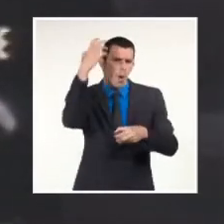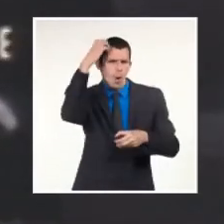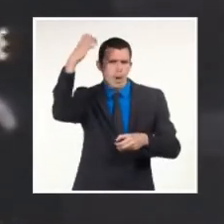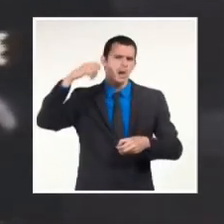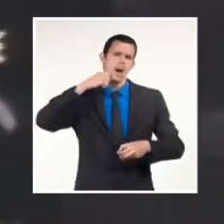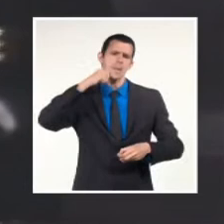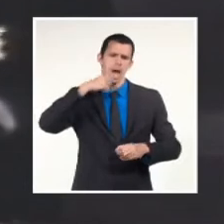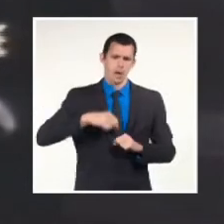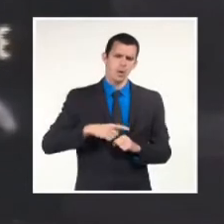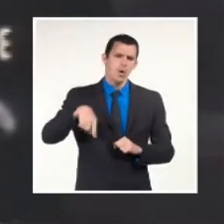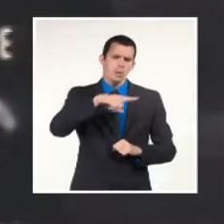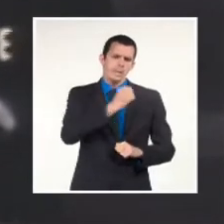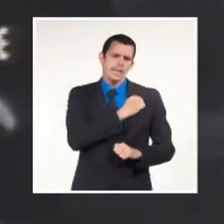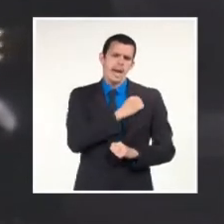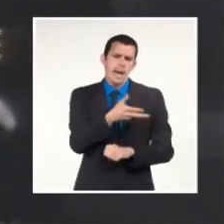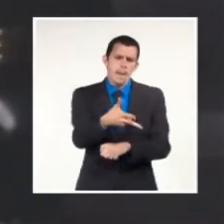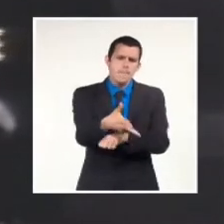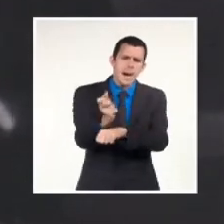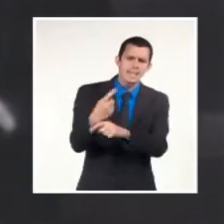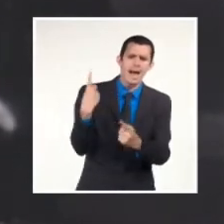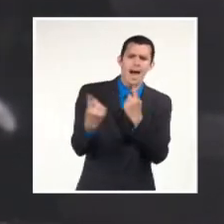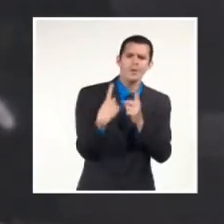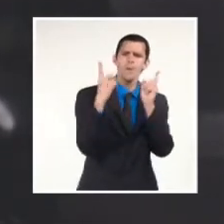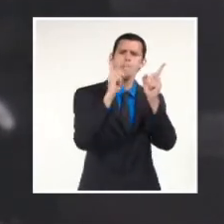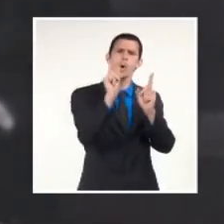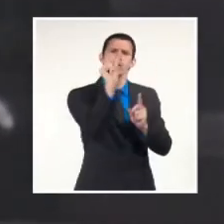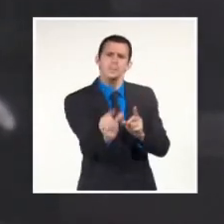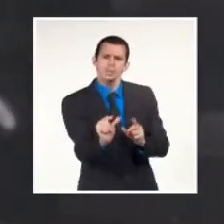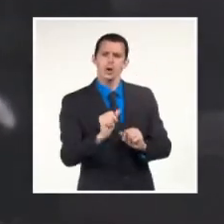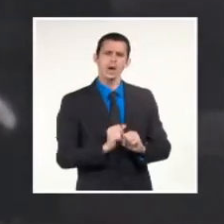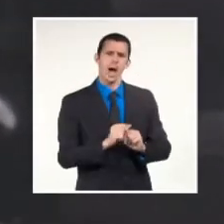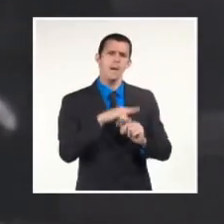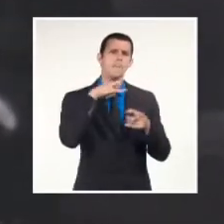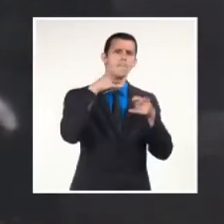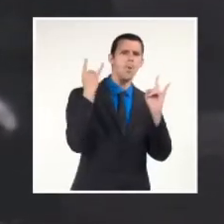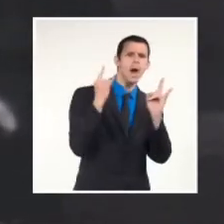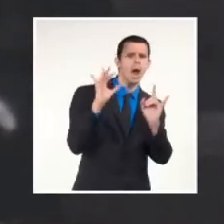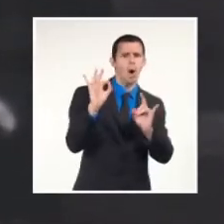What was the purpose of the shooting? Purpose of the shooting was